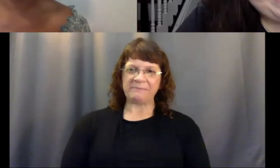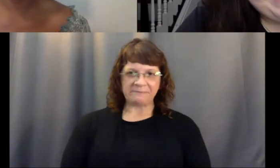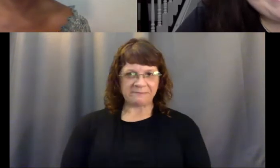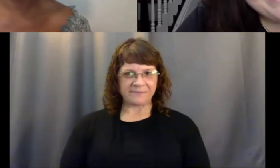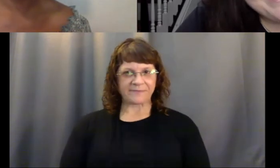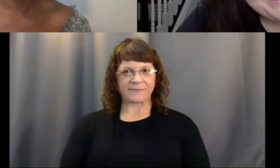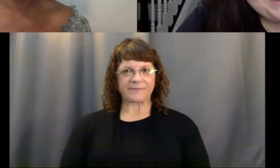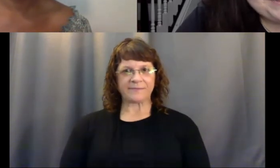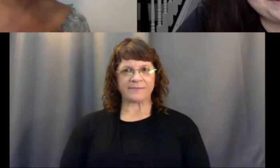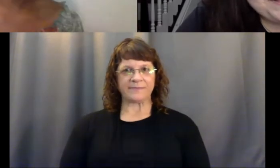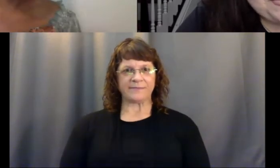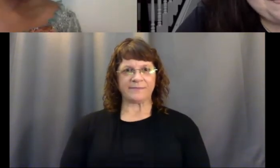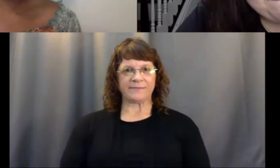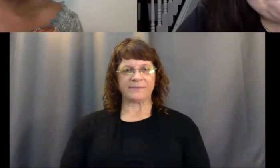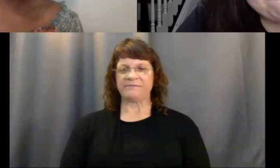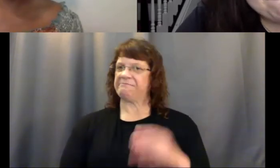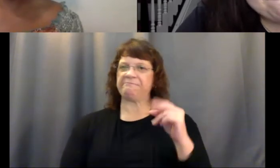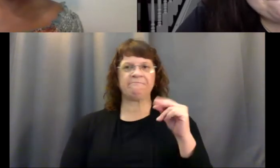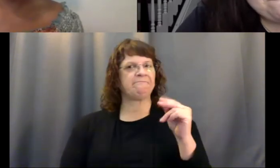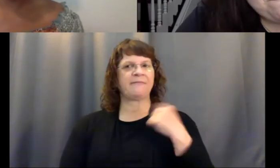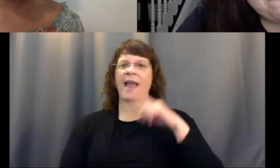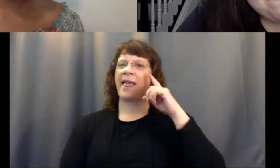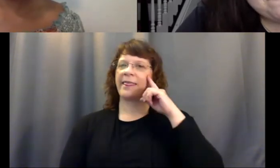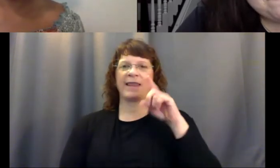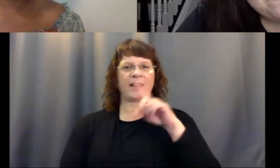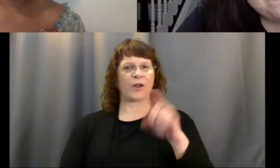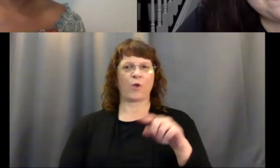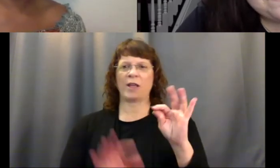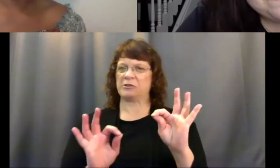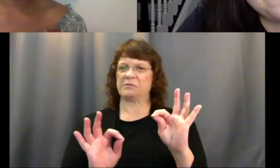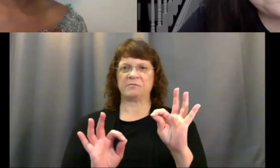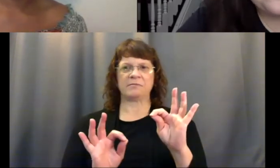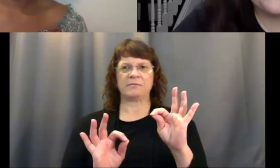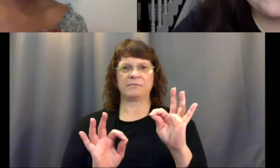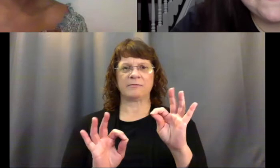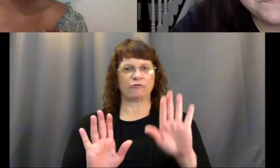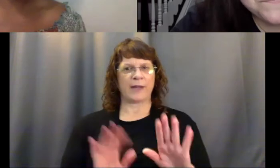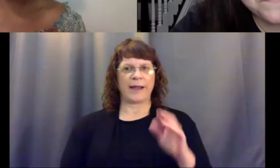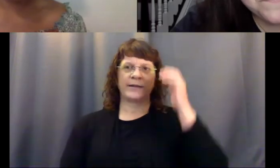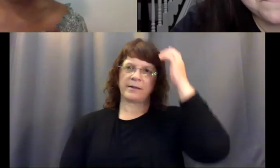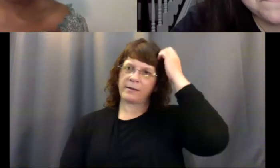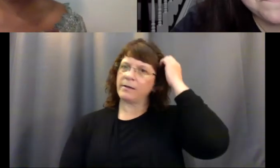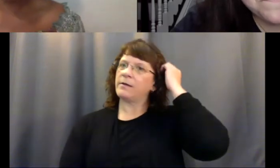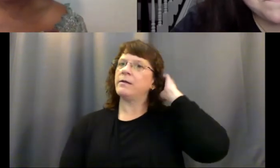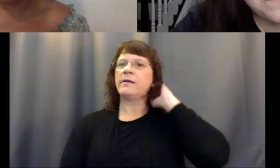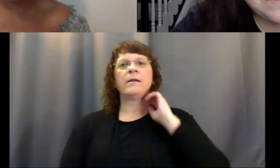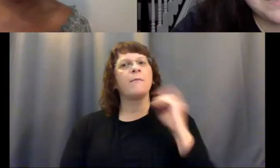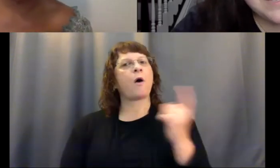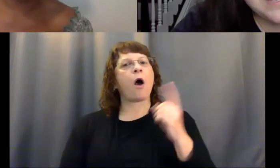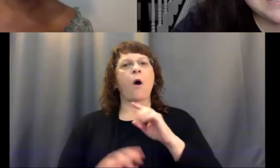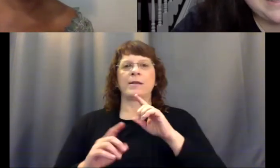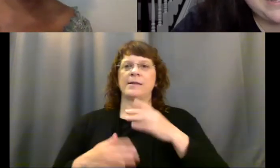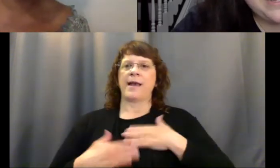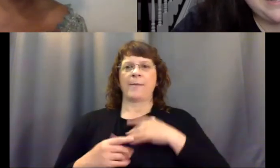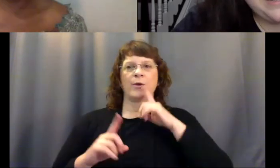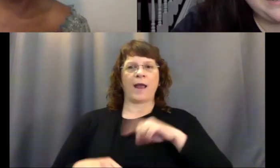um, no, I think the questions were great. Um, I am always happy to answer more questions